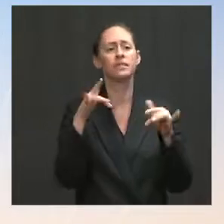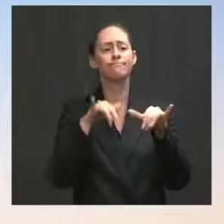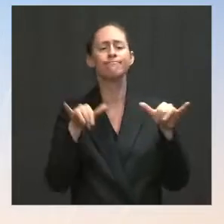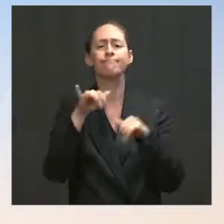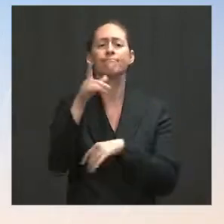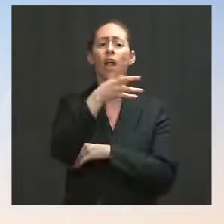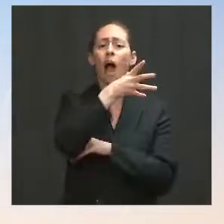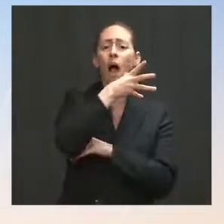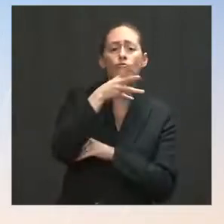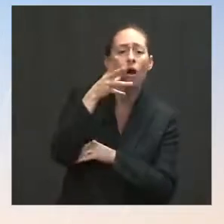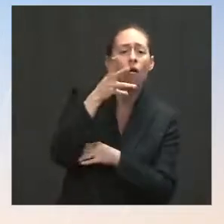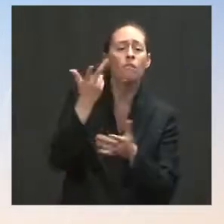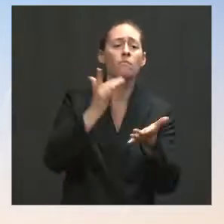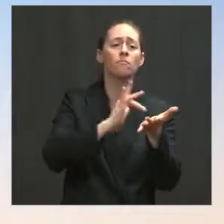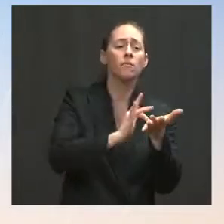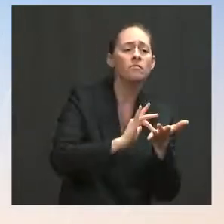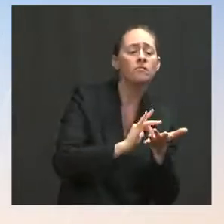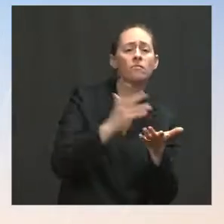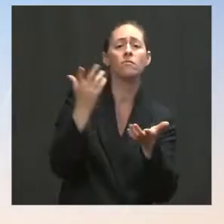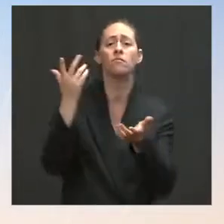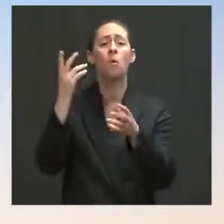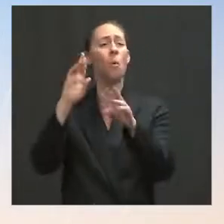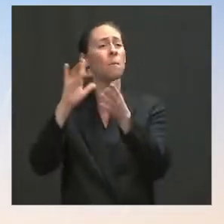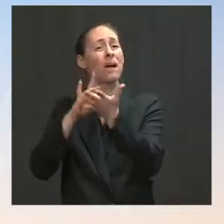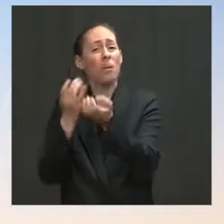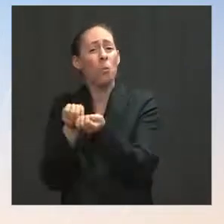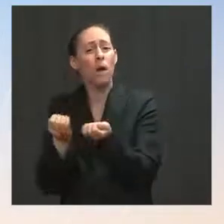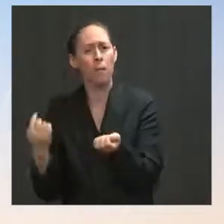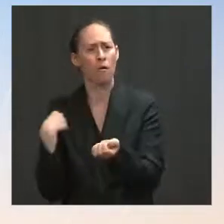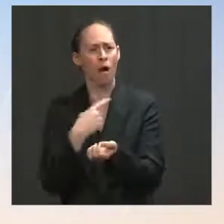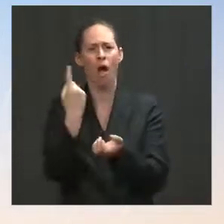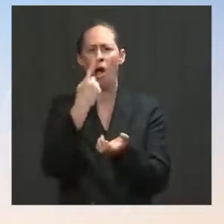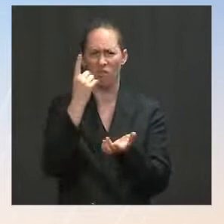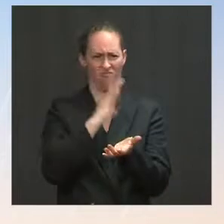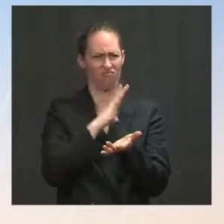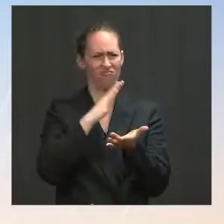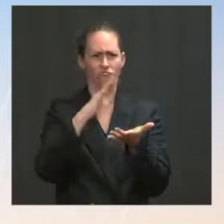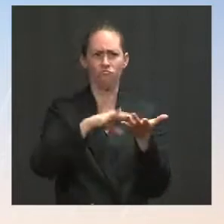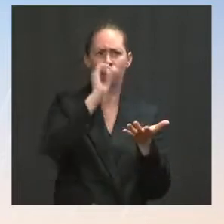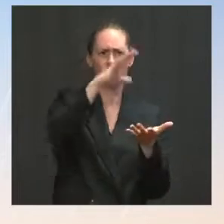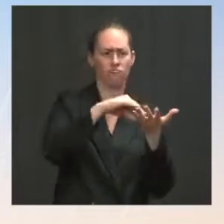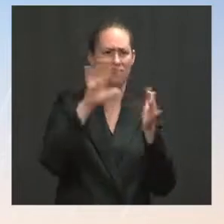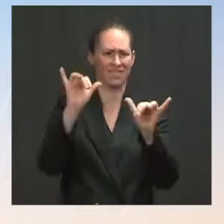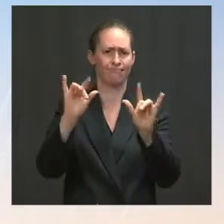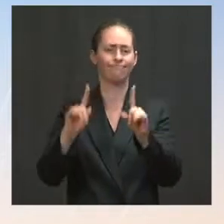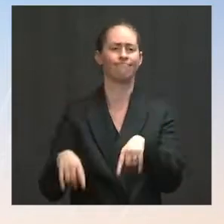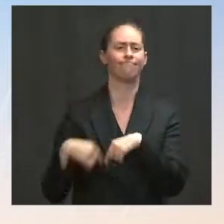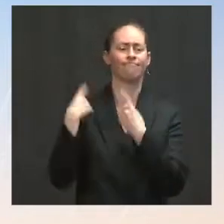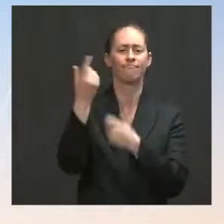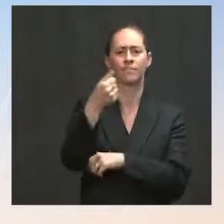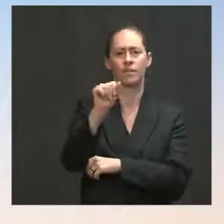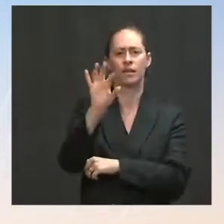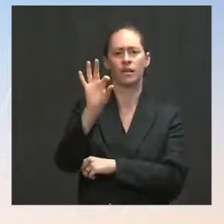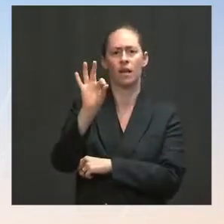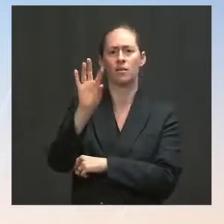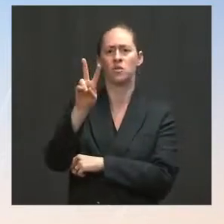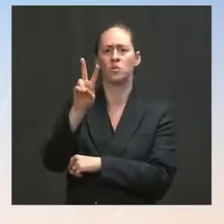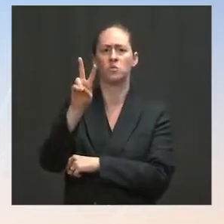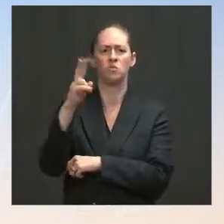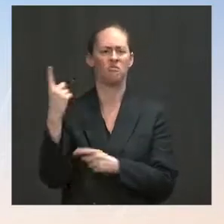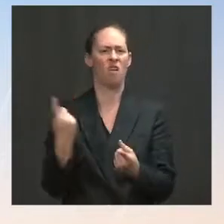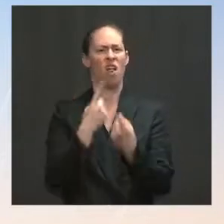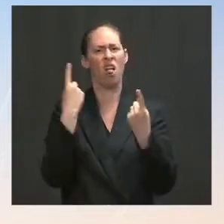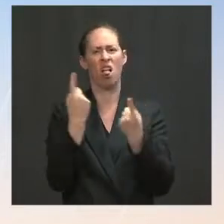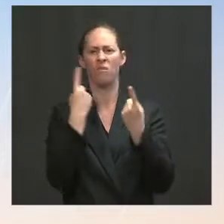equipment, and humanitarian goods to Cuba. And since 1992 has authorized the export of billions of dollars of those goods to Cuba. So that's